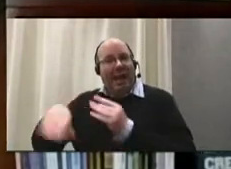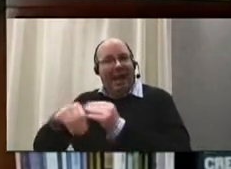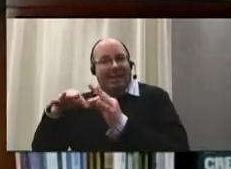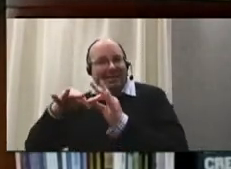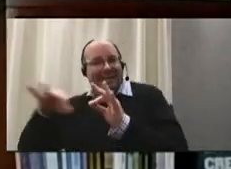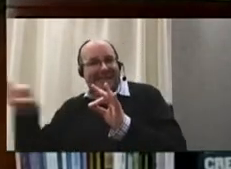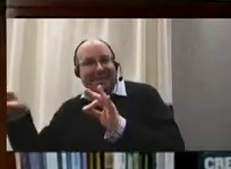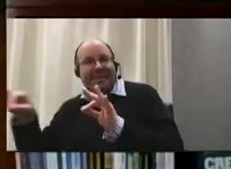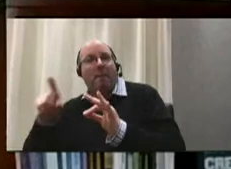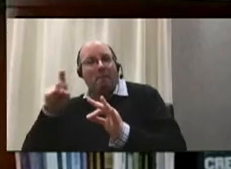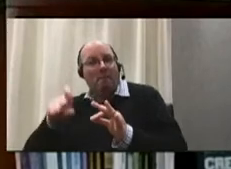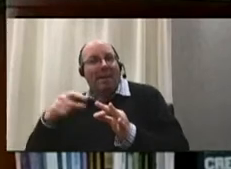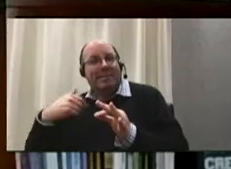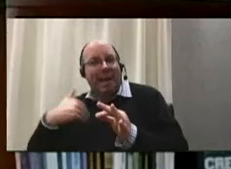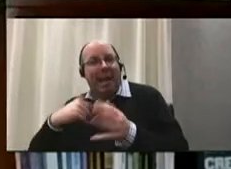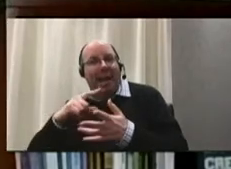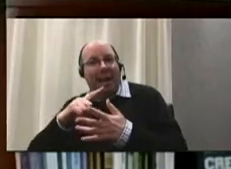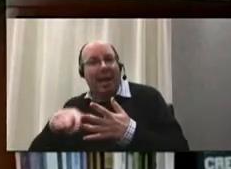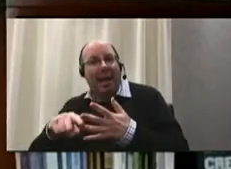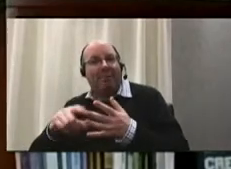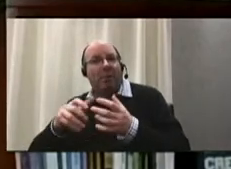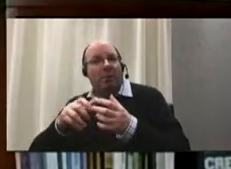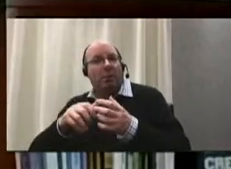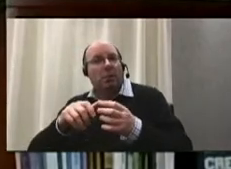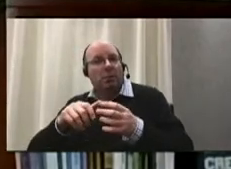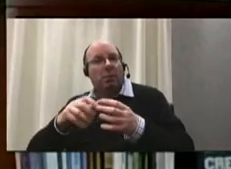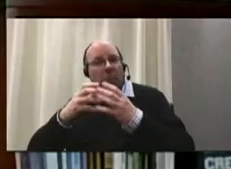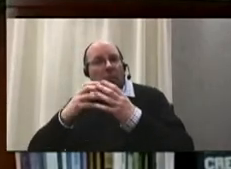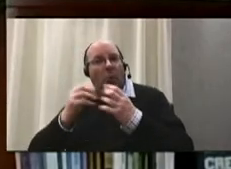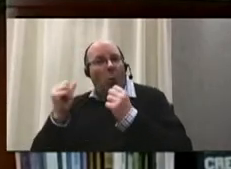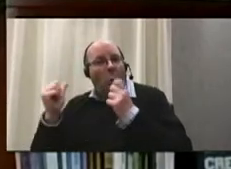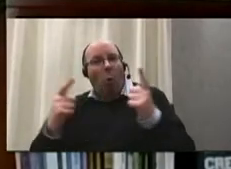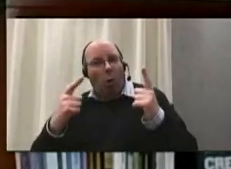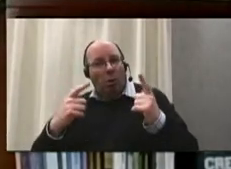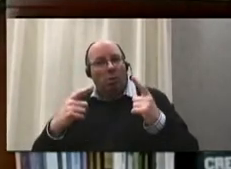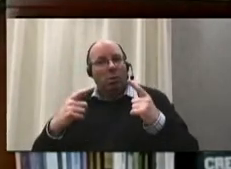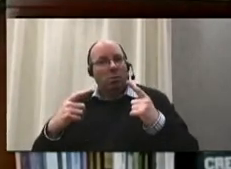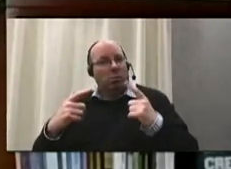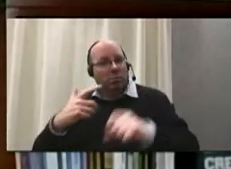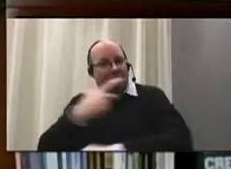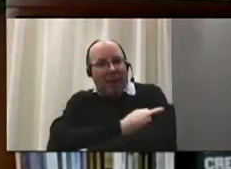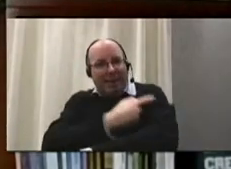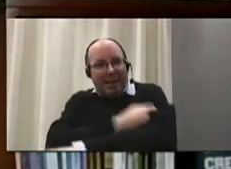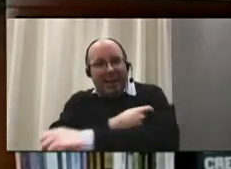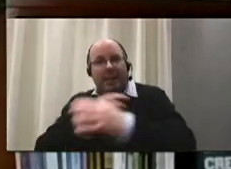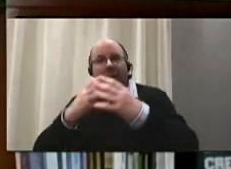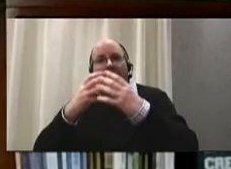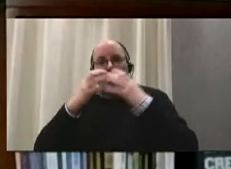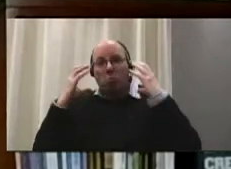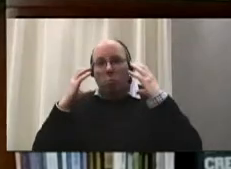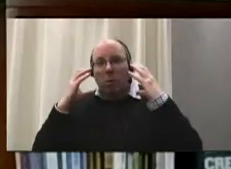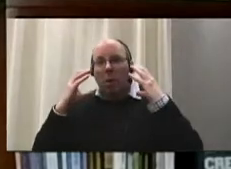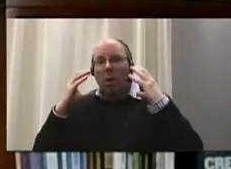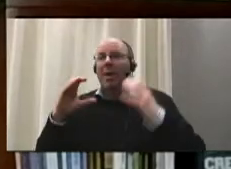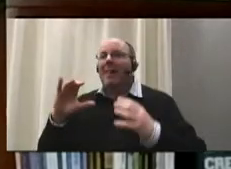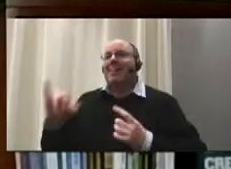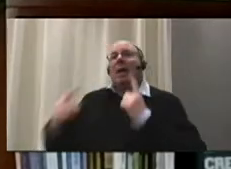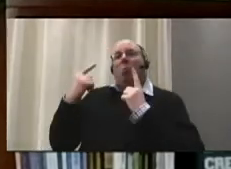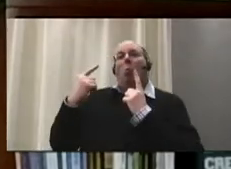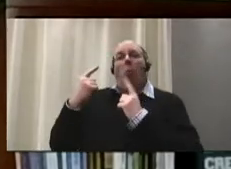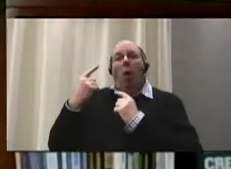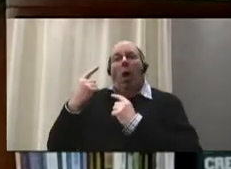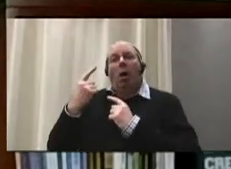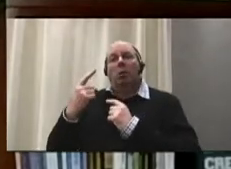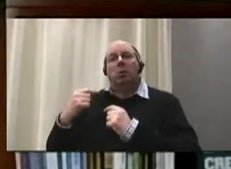example that I can share with you. That is also the most recent example in which MCPS has ever done anything that would be different from